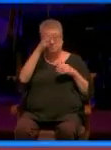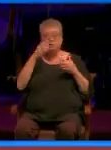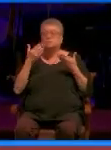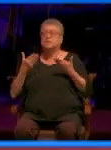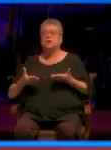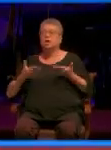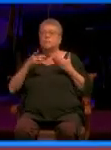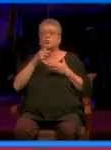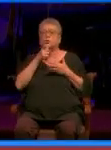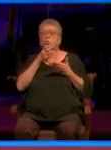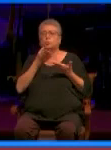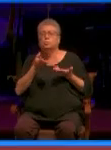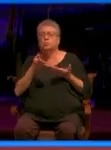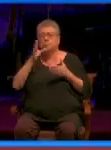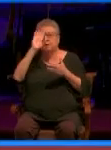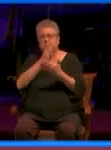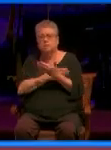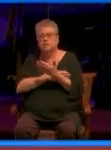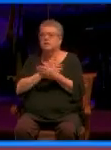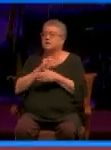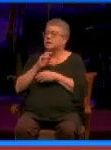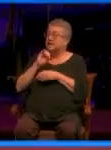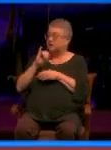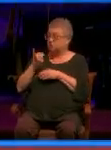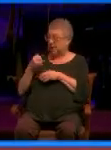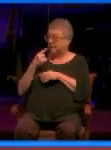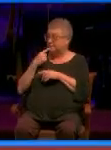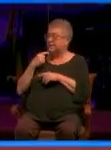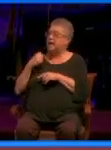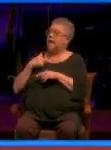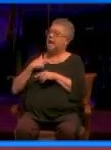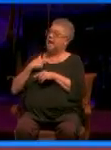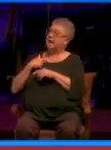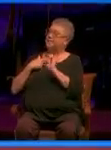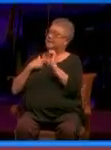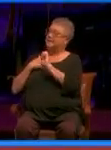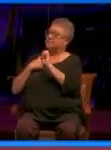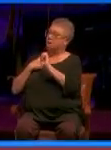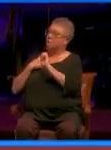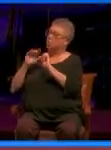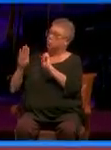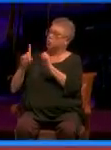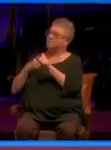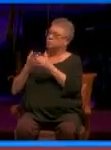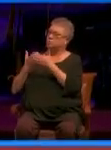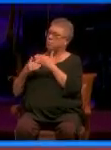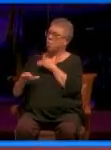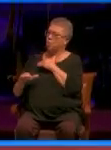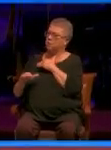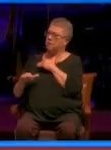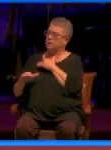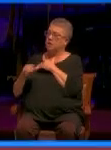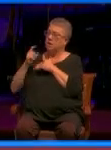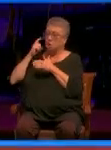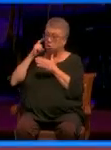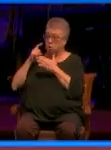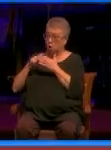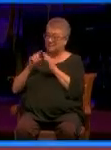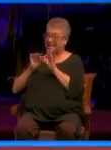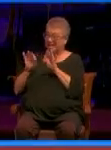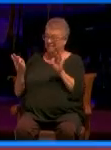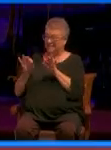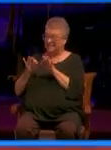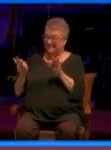you, my son? Jacob said to his father, I am Esau, your firstborn. Notice the lie and the emphasis. I'm